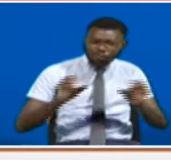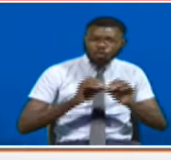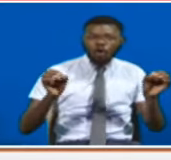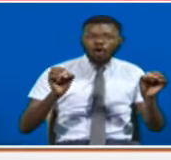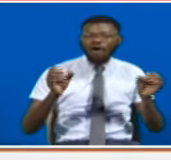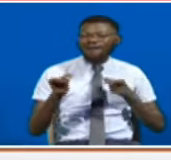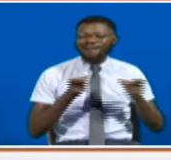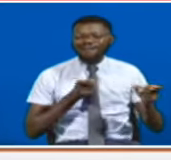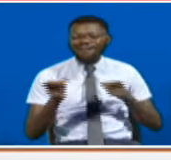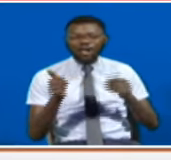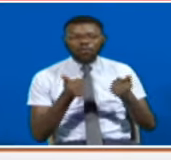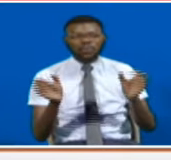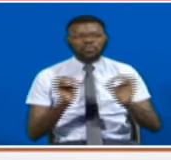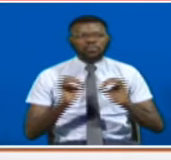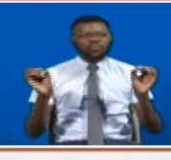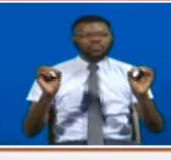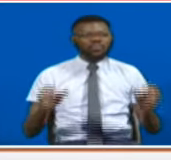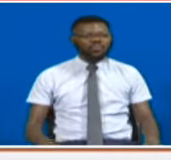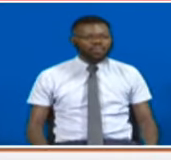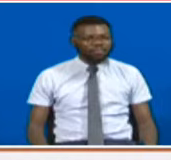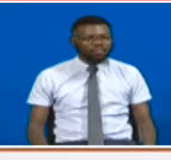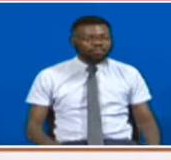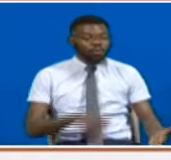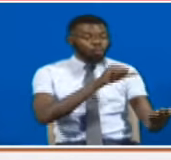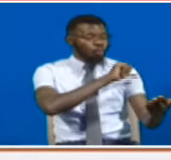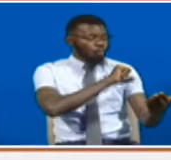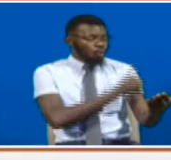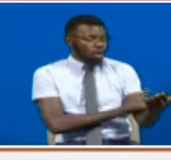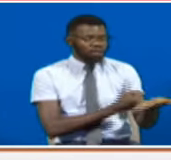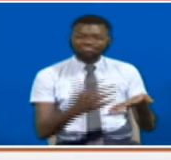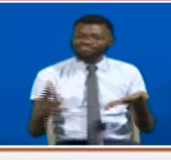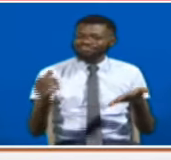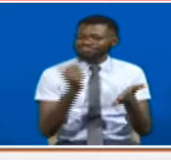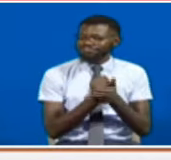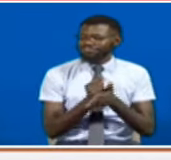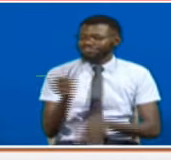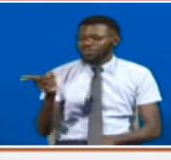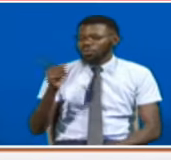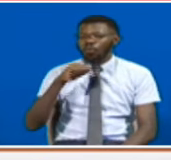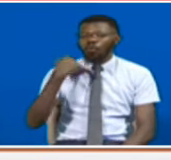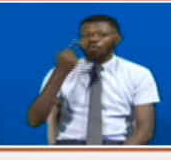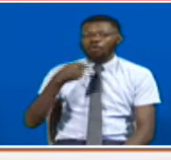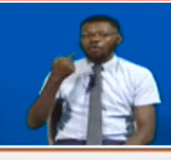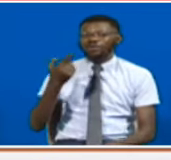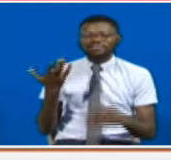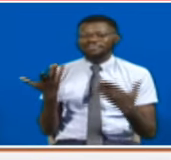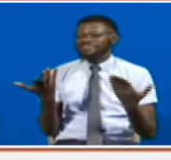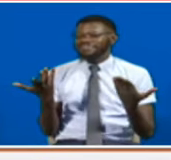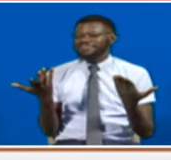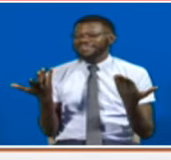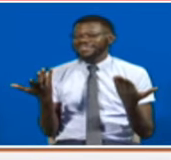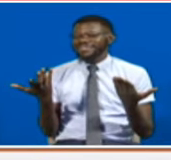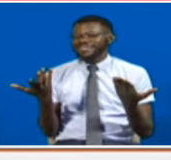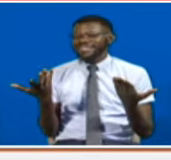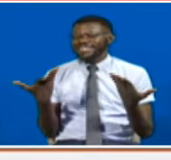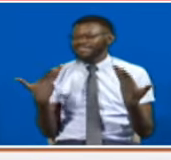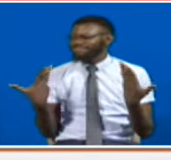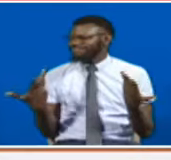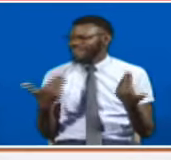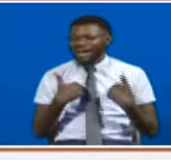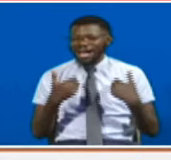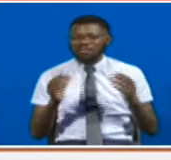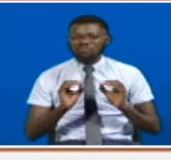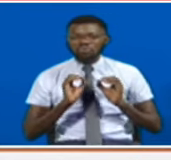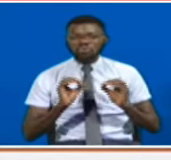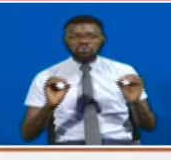this case is not the person who should be appointing. He's not a substantive director general. So you would